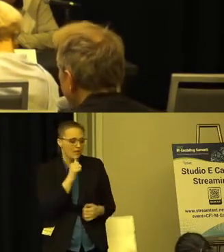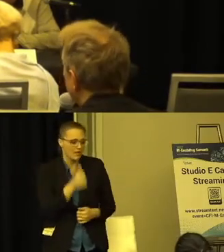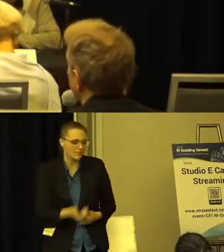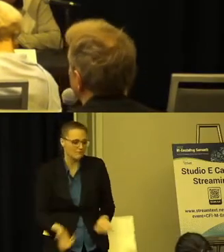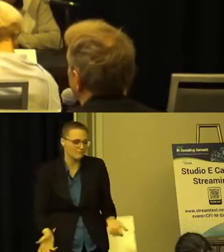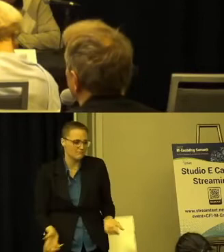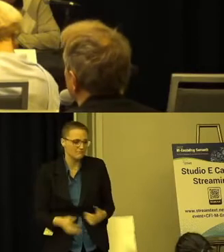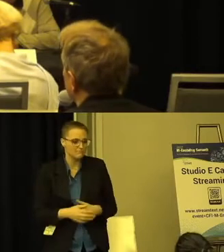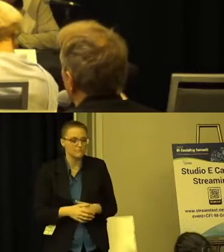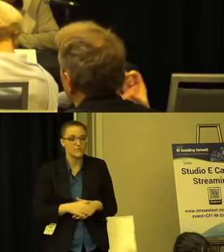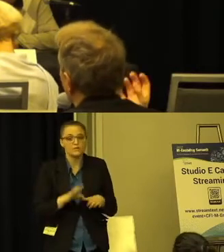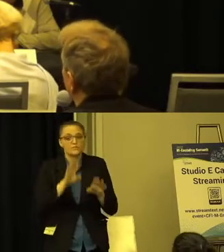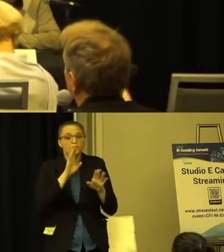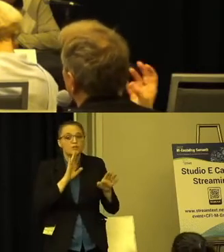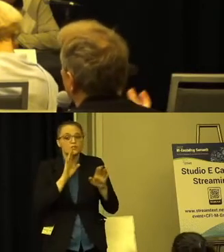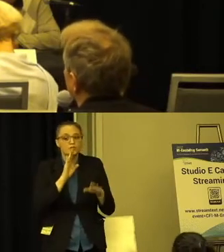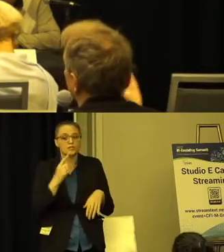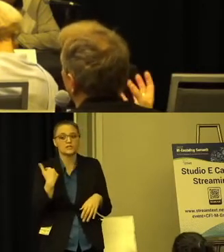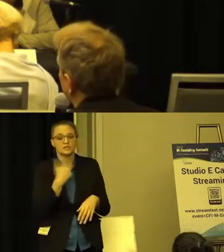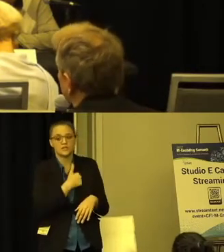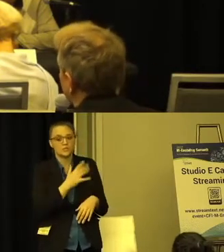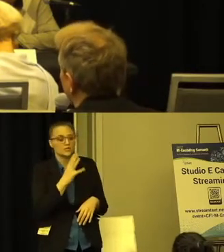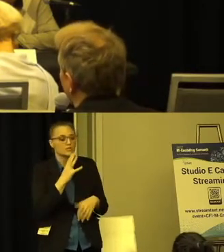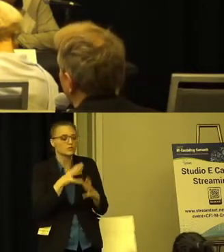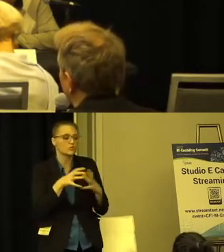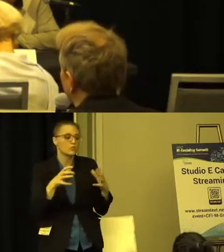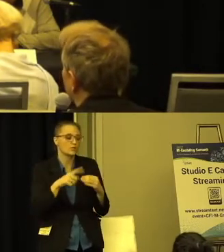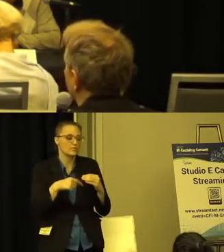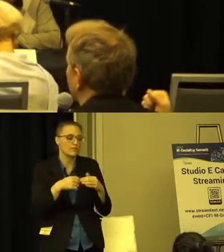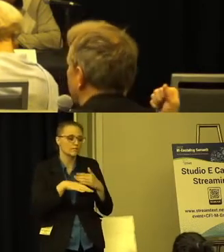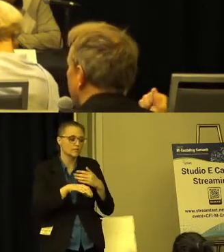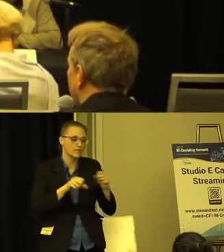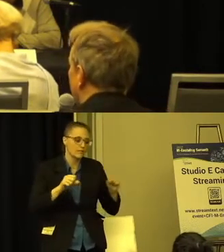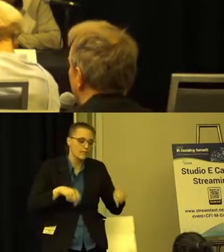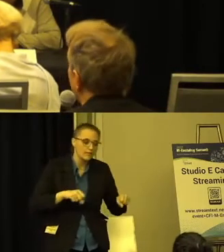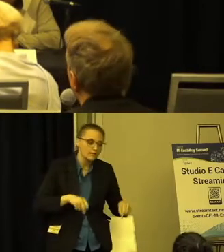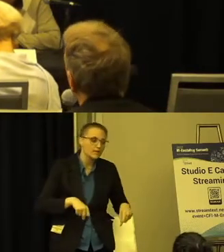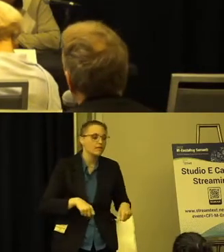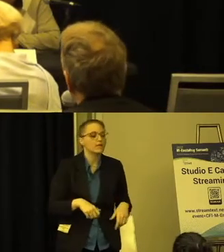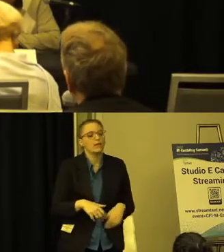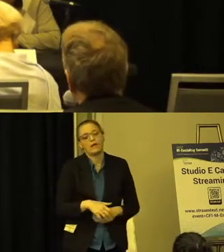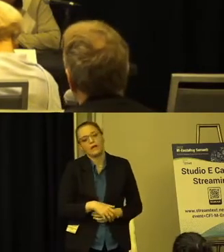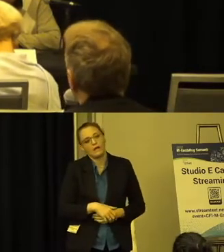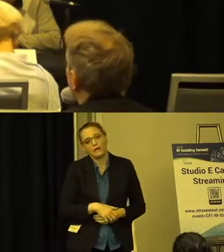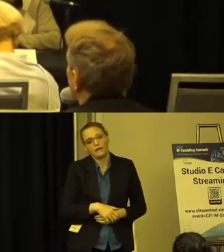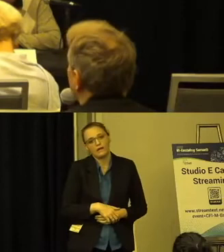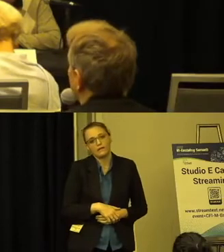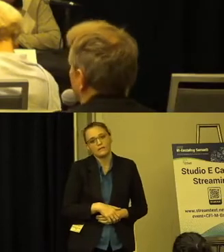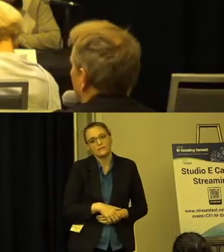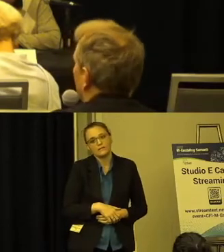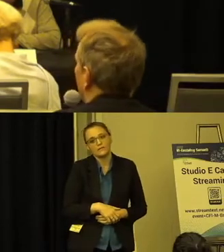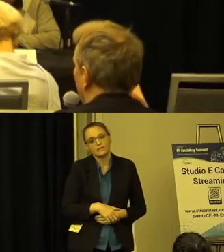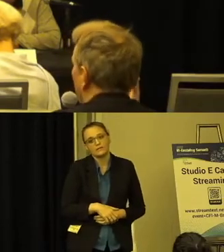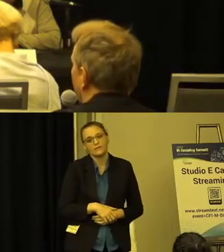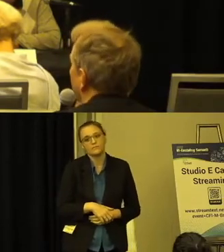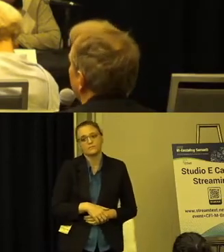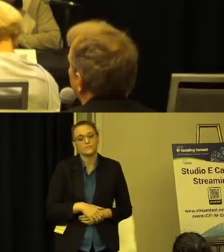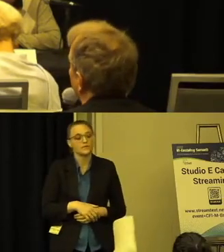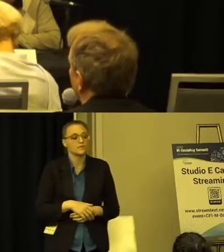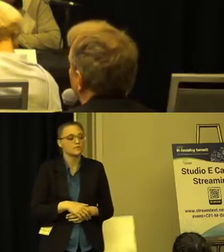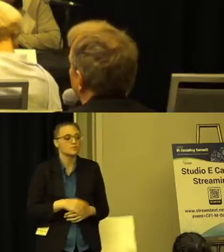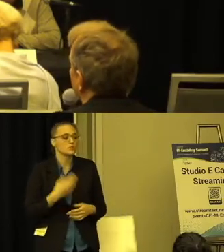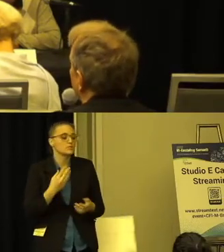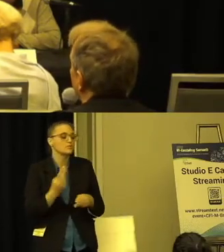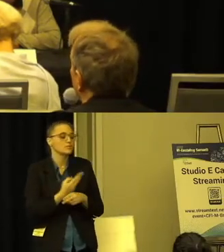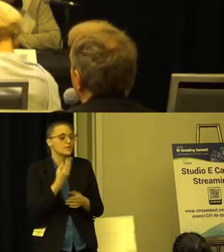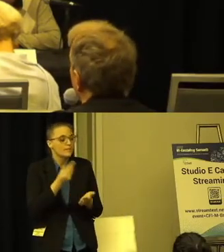The frustration is this: is we talk so much about accessibility and let's put our money where our mouth